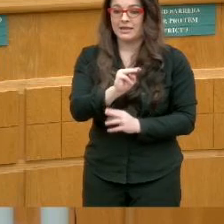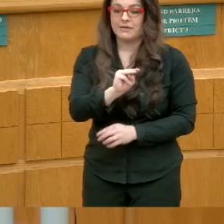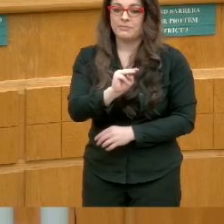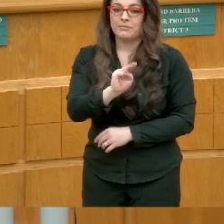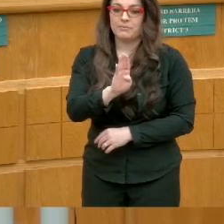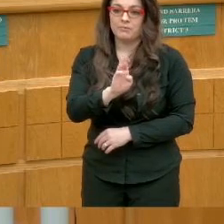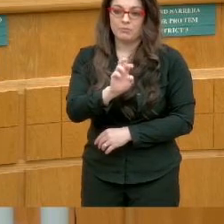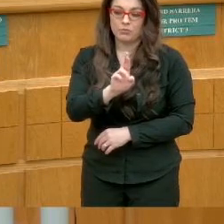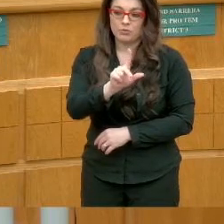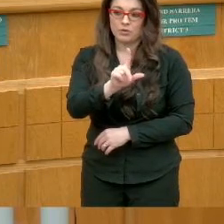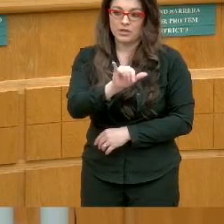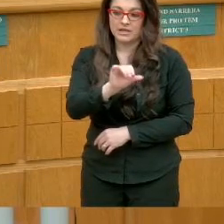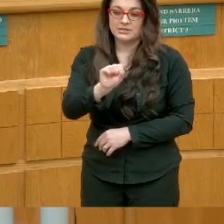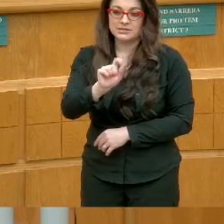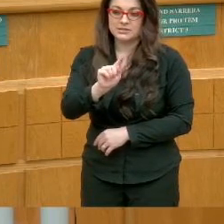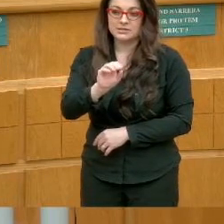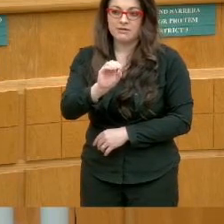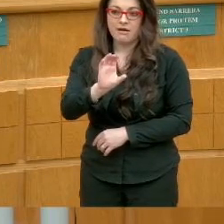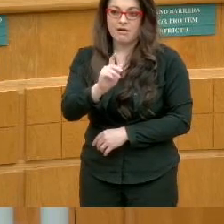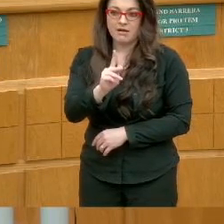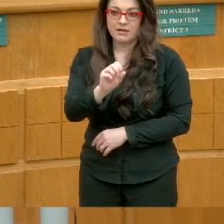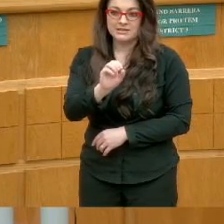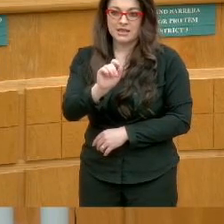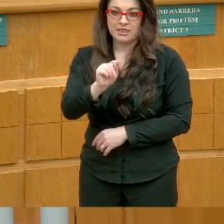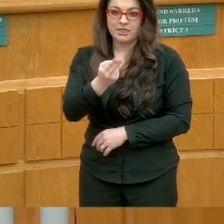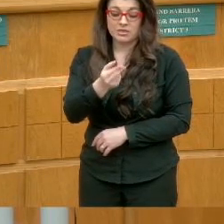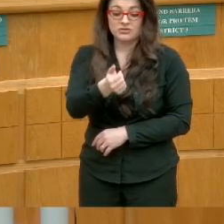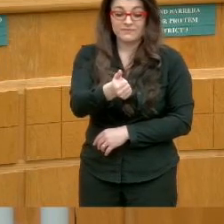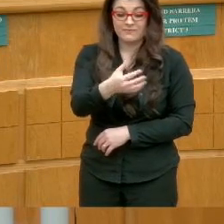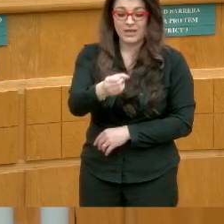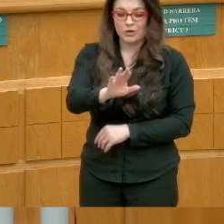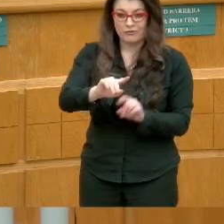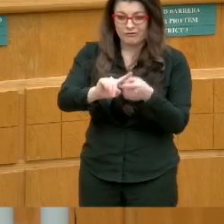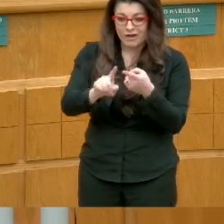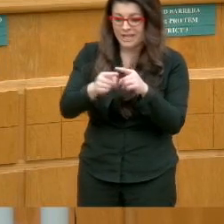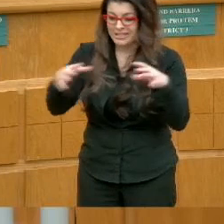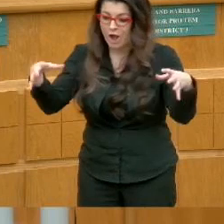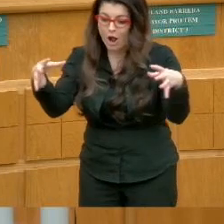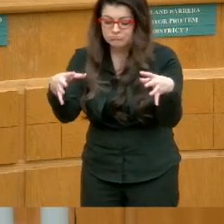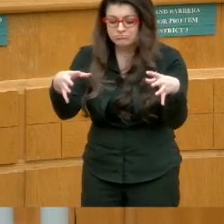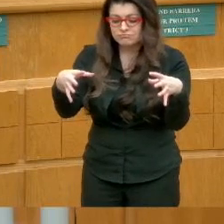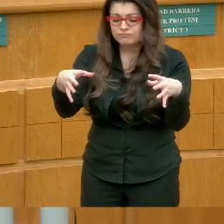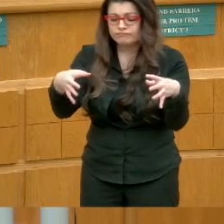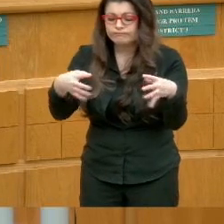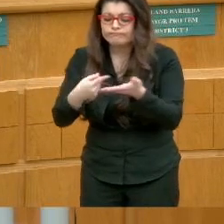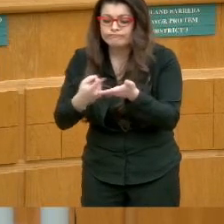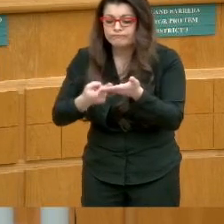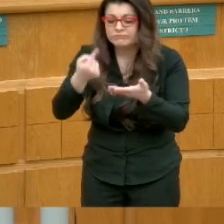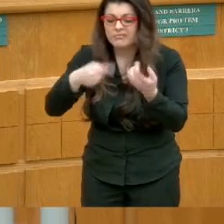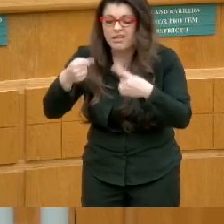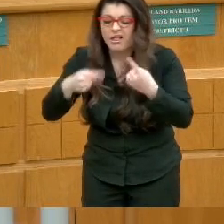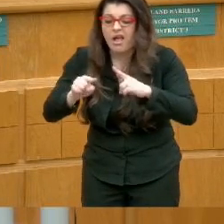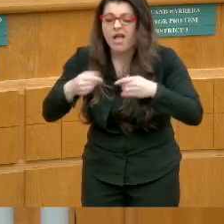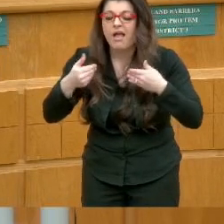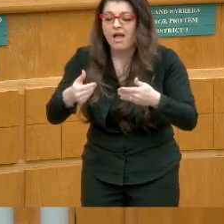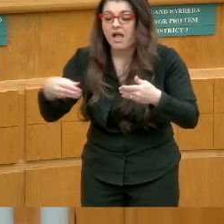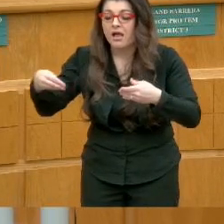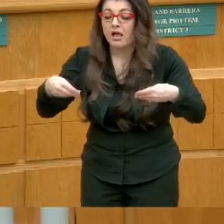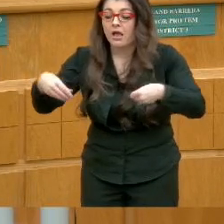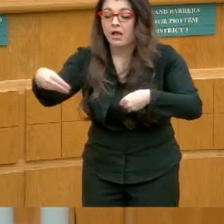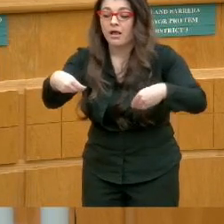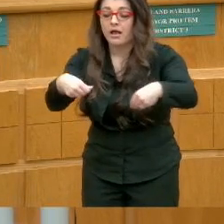where she and some of her friends, a circle of friends, just decided amongst themselves to pool their money and